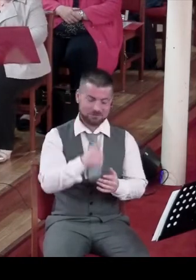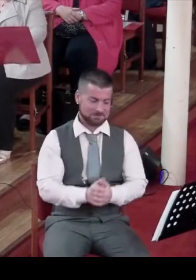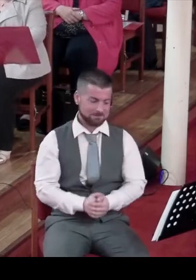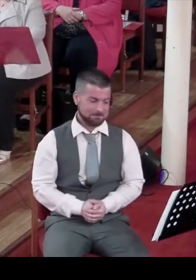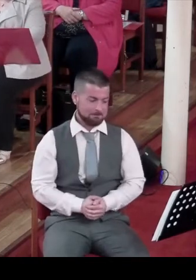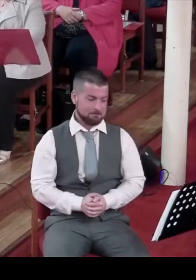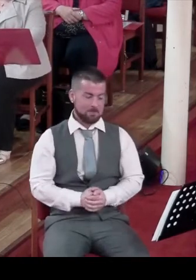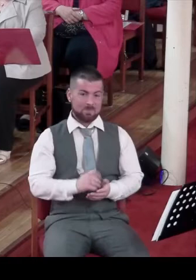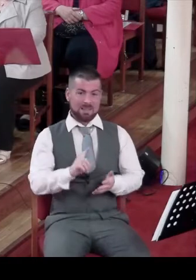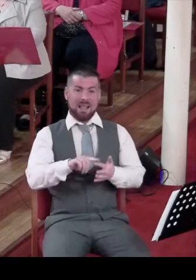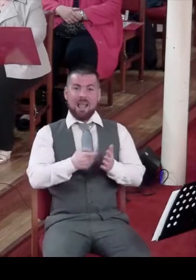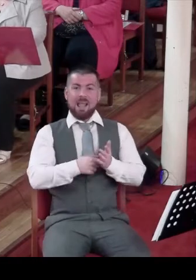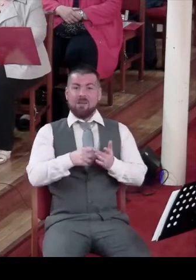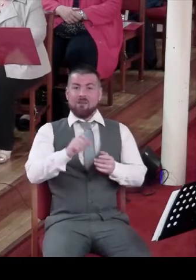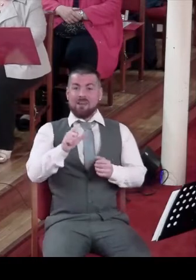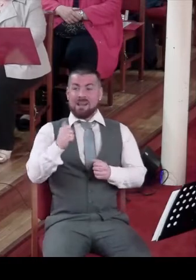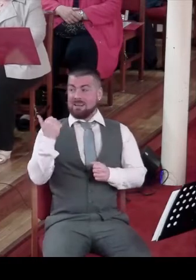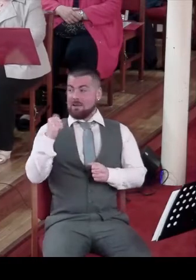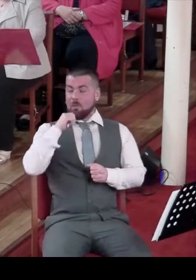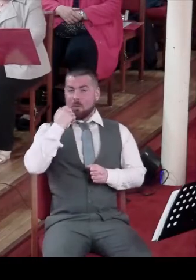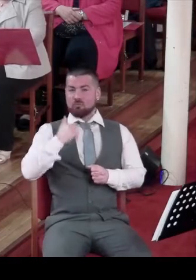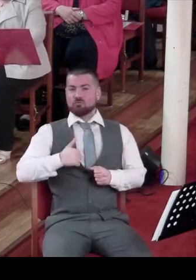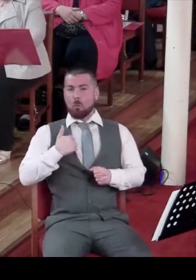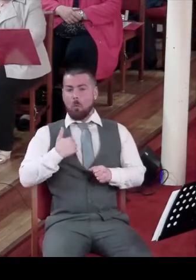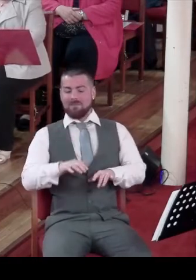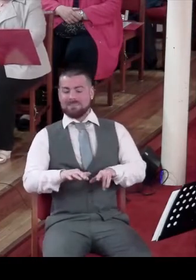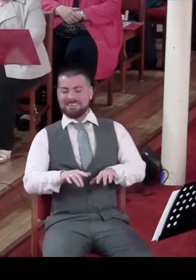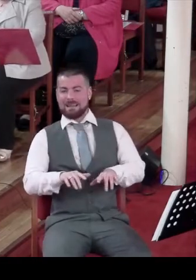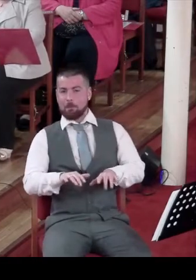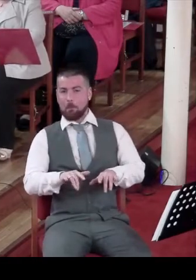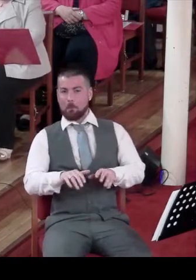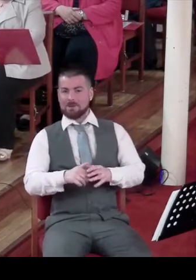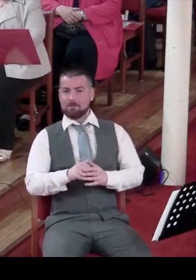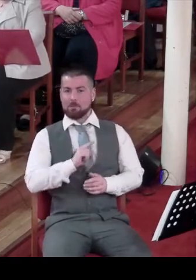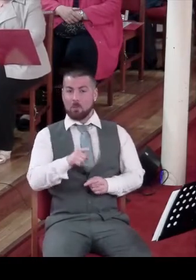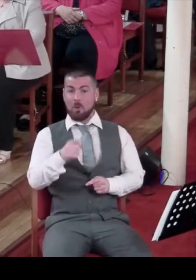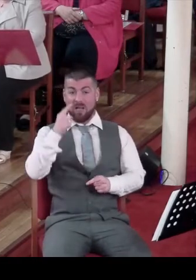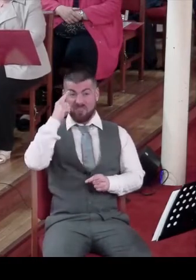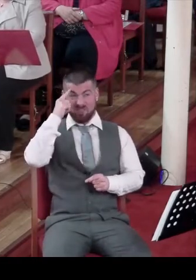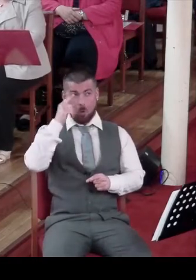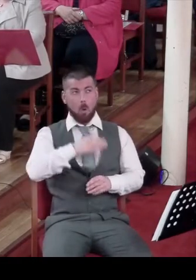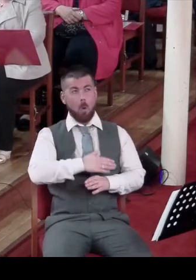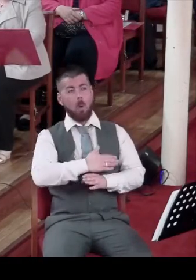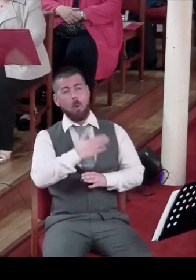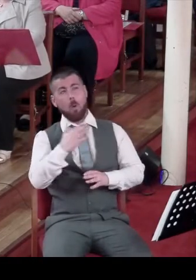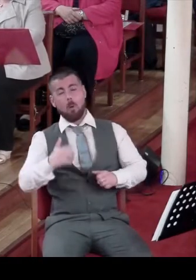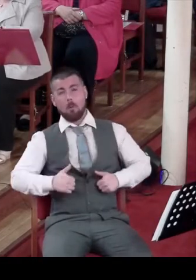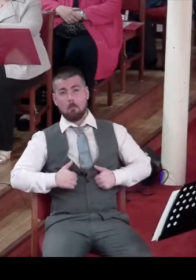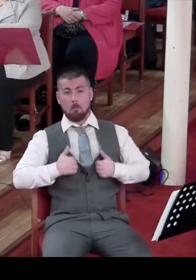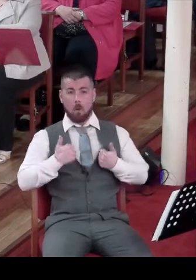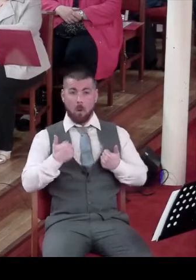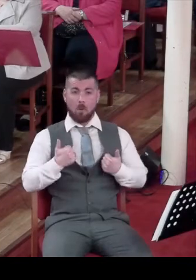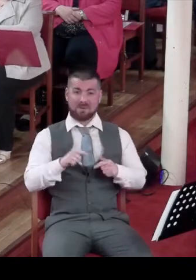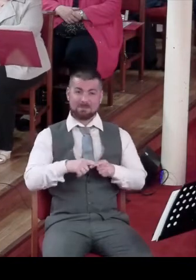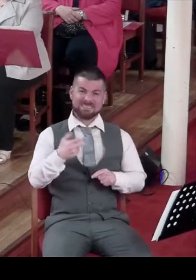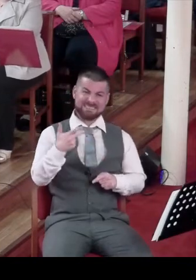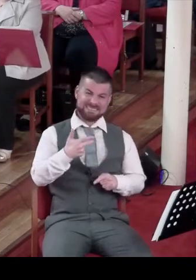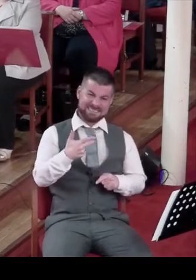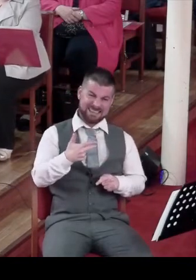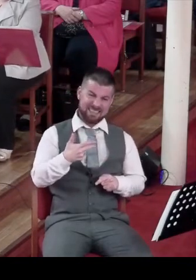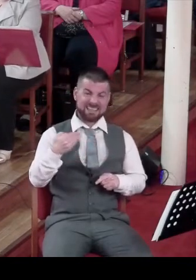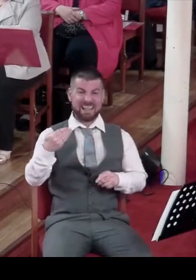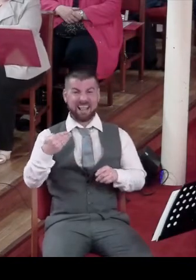now going to show you his talents by coming to the keyboard. Because in case you thought we were going to spend all of this morning in the 18th and the 19th